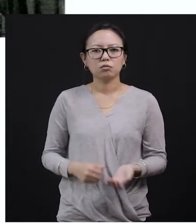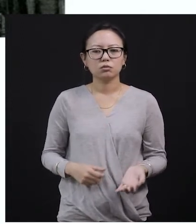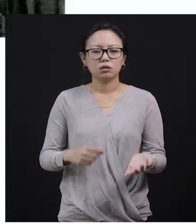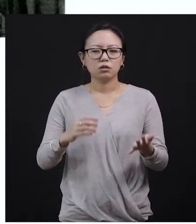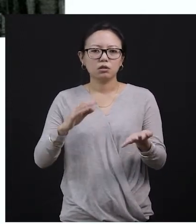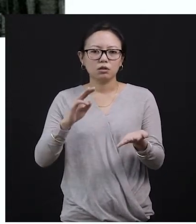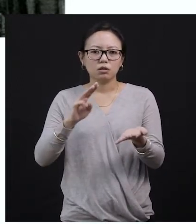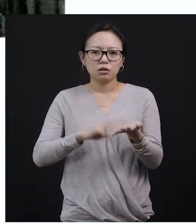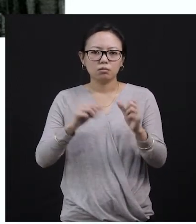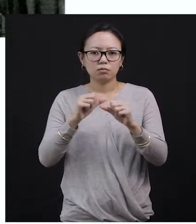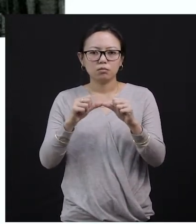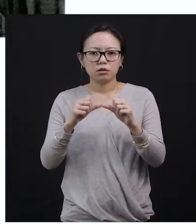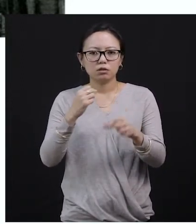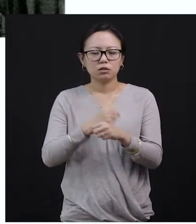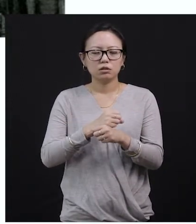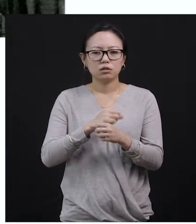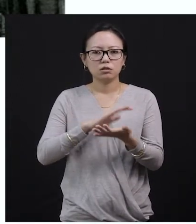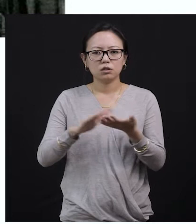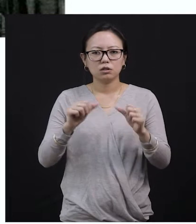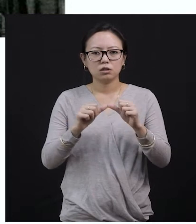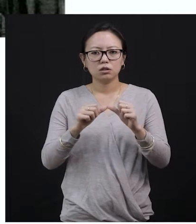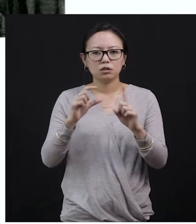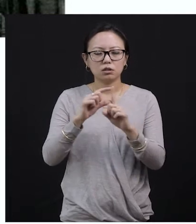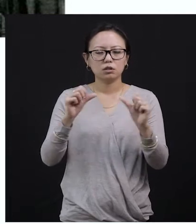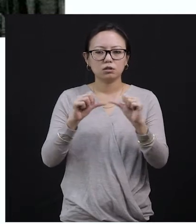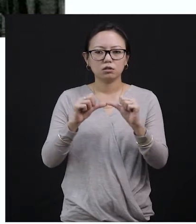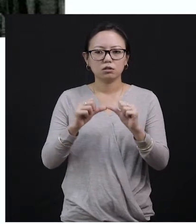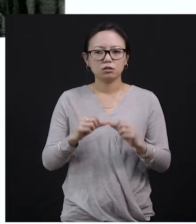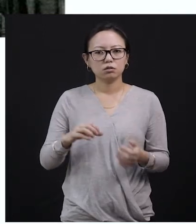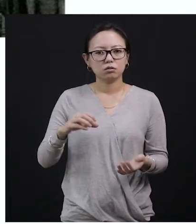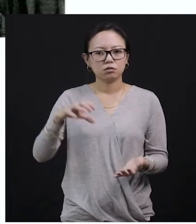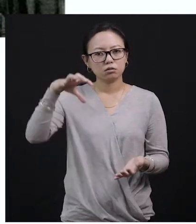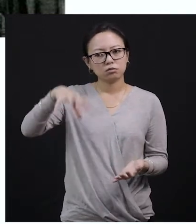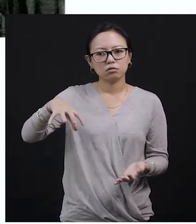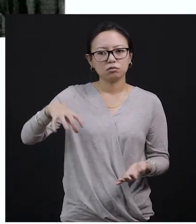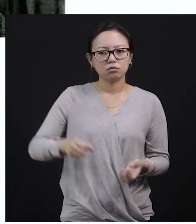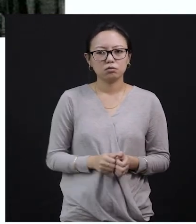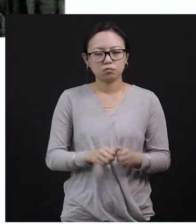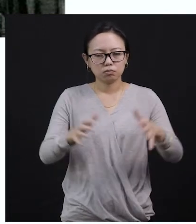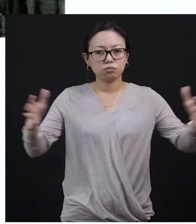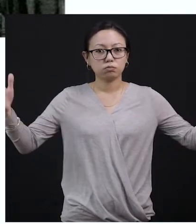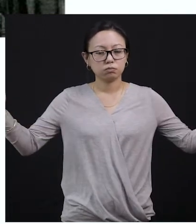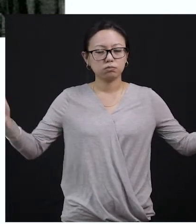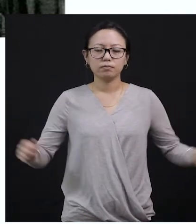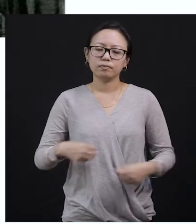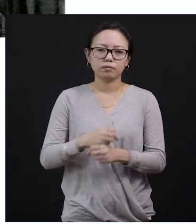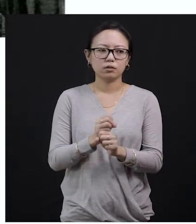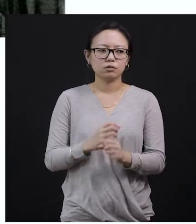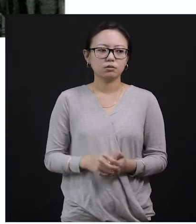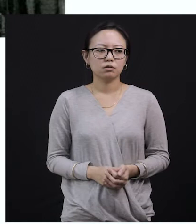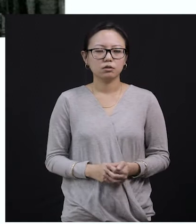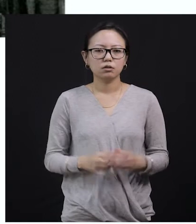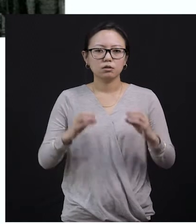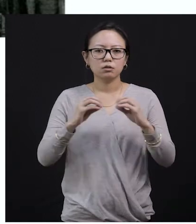with Bimbisara, all right? Now Bimbisara was a very powerful king and he had protected his kingdom for a